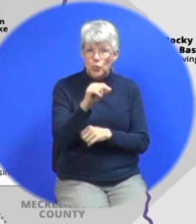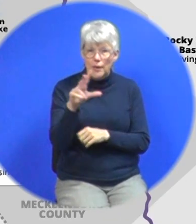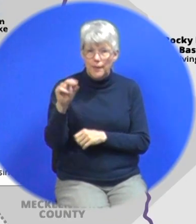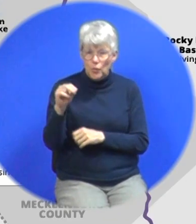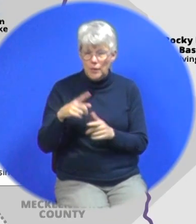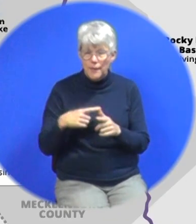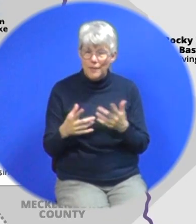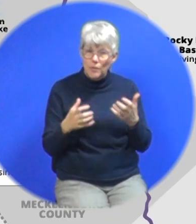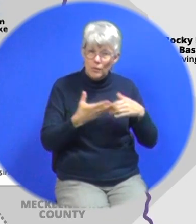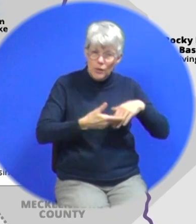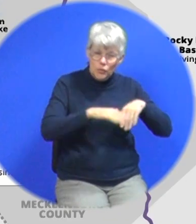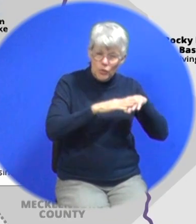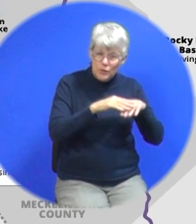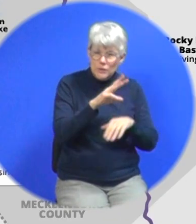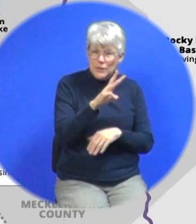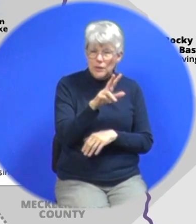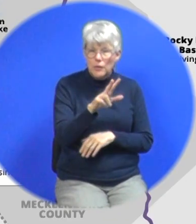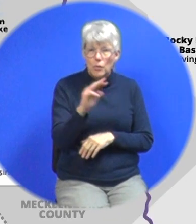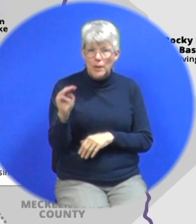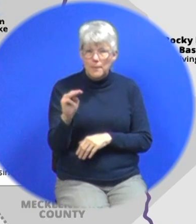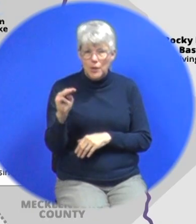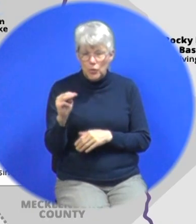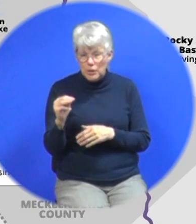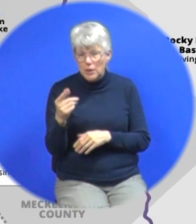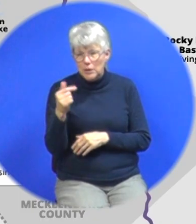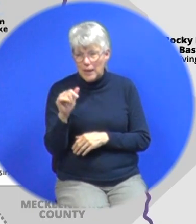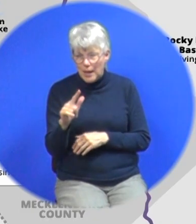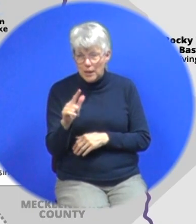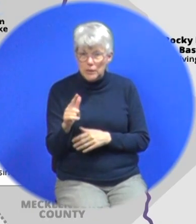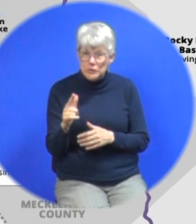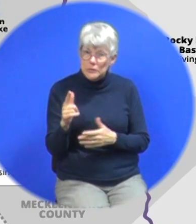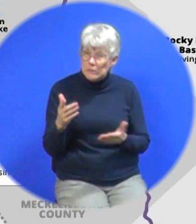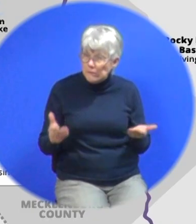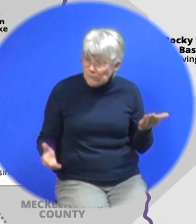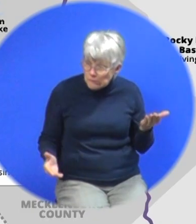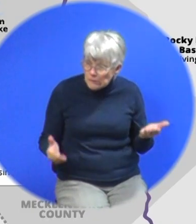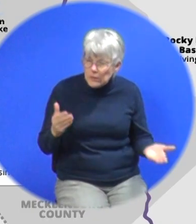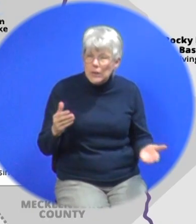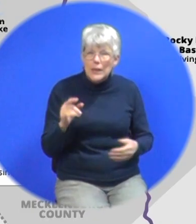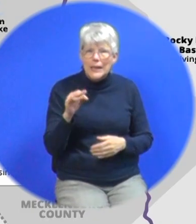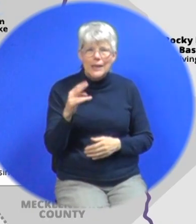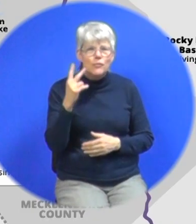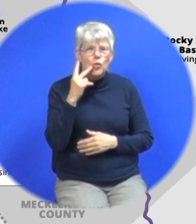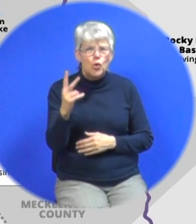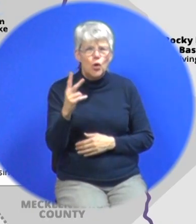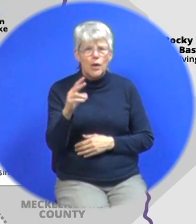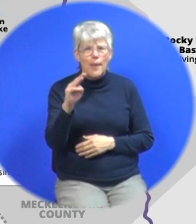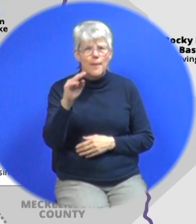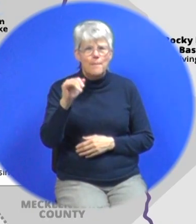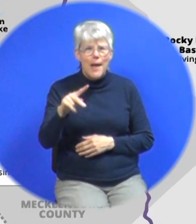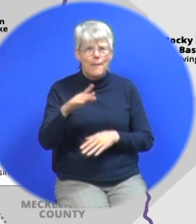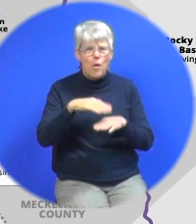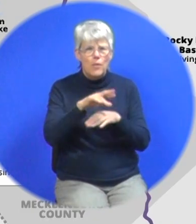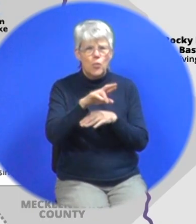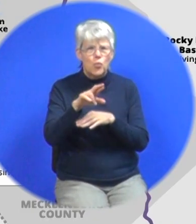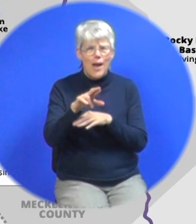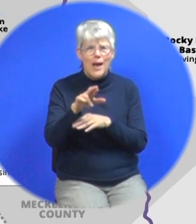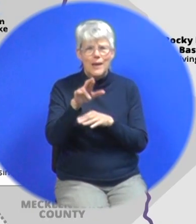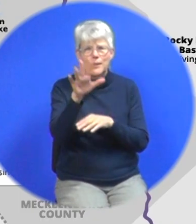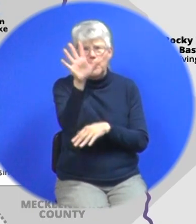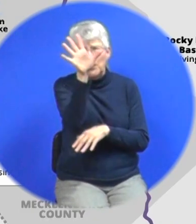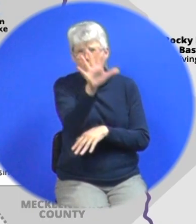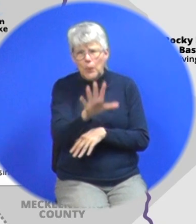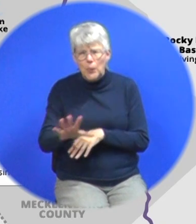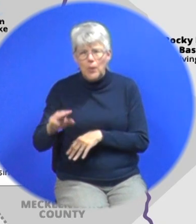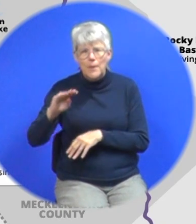now to 63 million gallons perhaps. And if you look at the map on the right side, that's Mecklenburg County. They